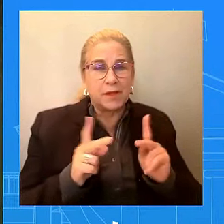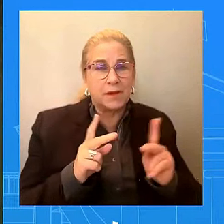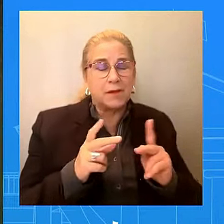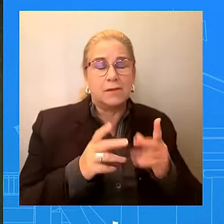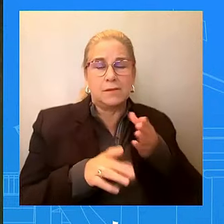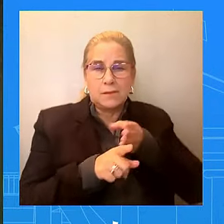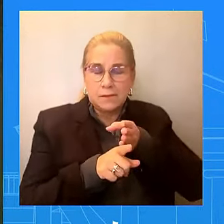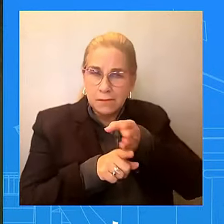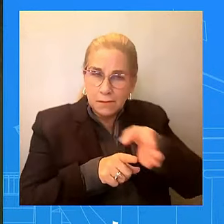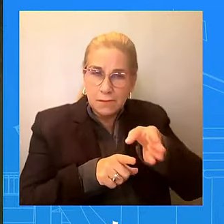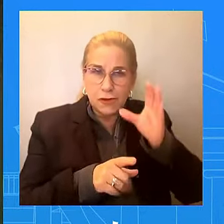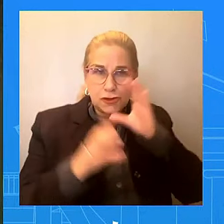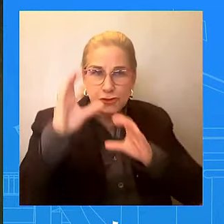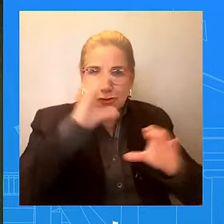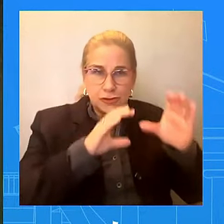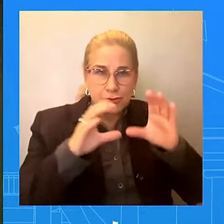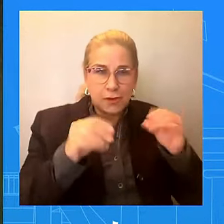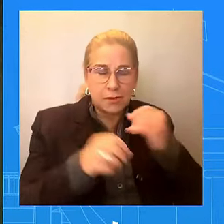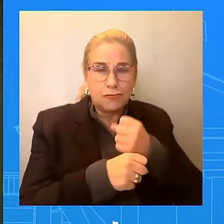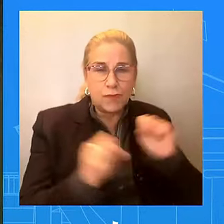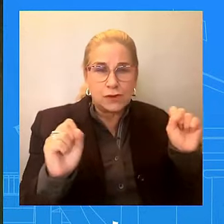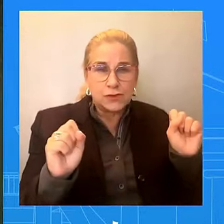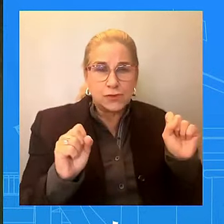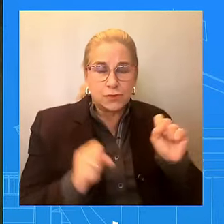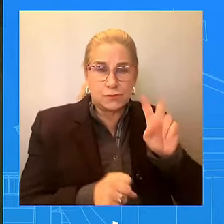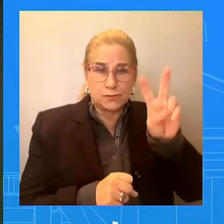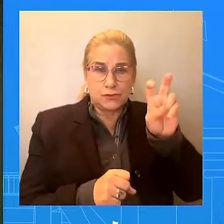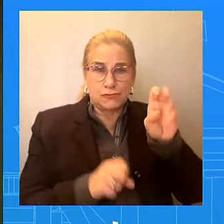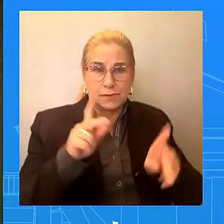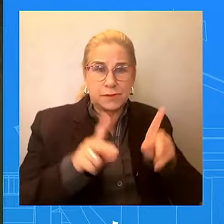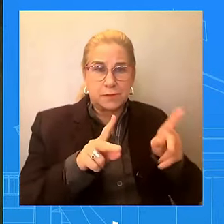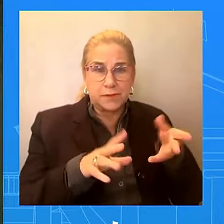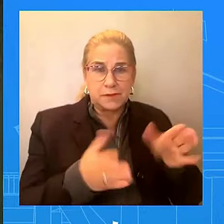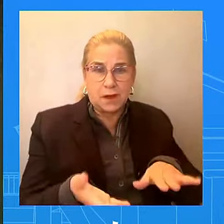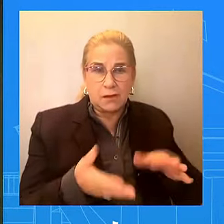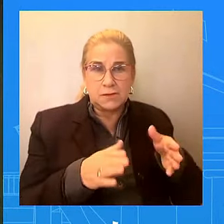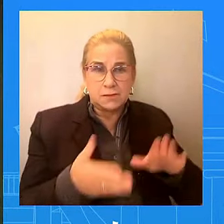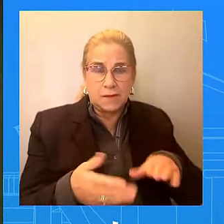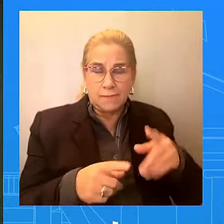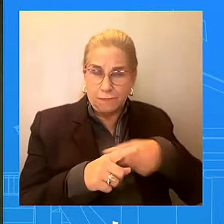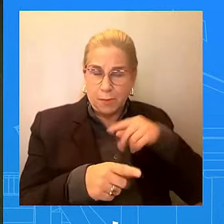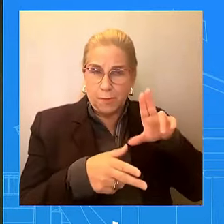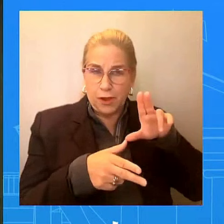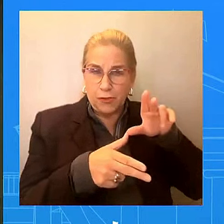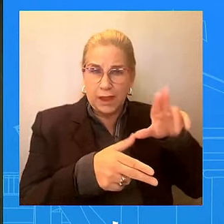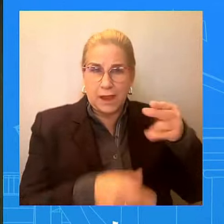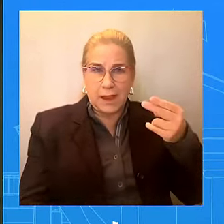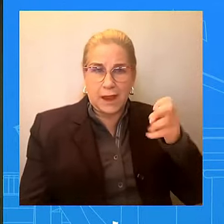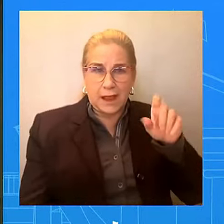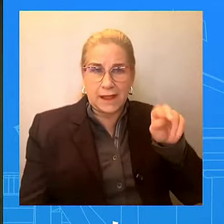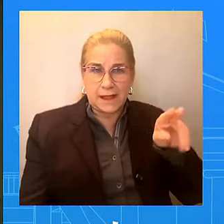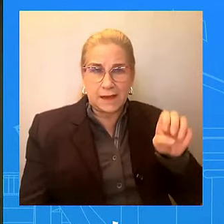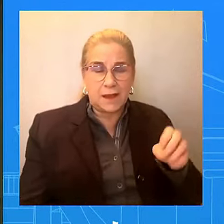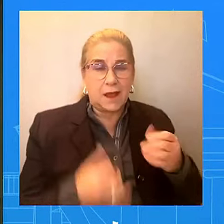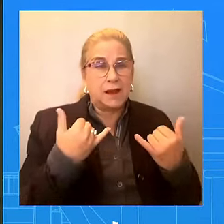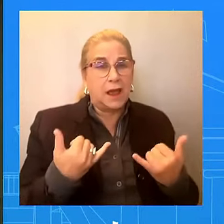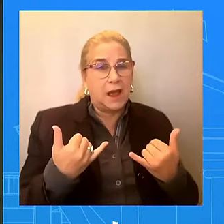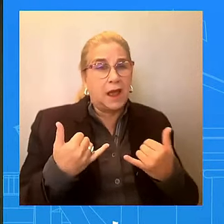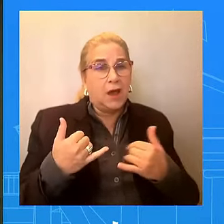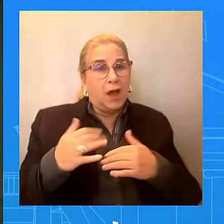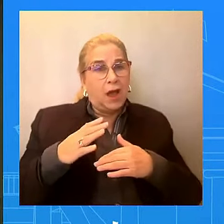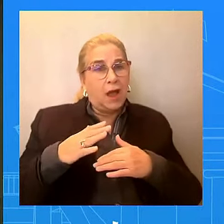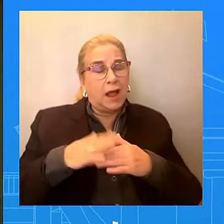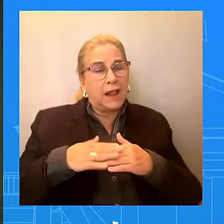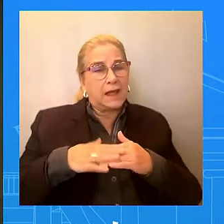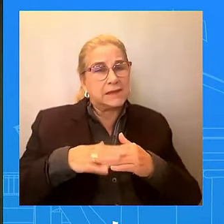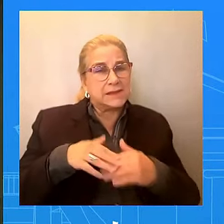Hurricane Helene. We have reports that at least 10 individuals have lost their lives as a result of Hurricane Milton. I'd